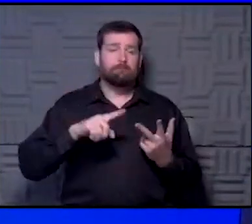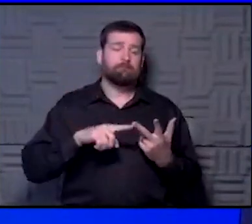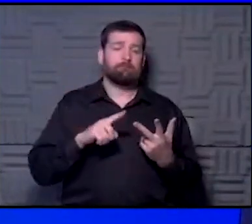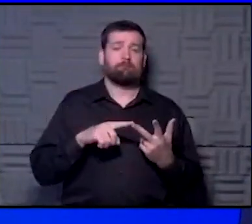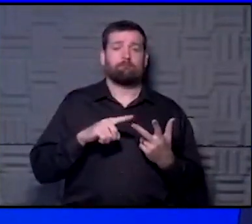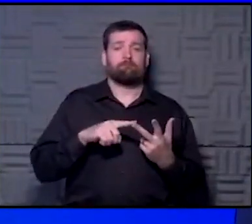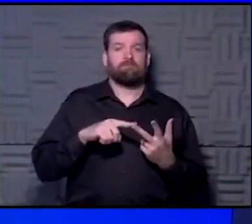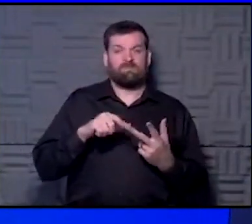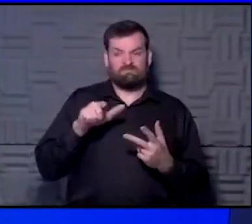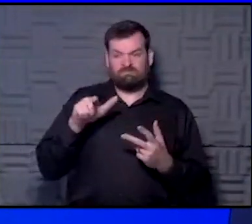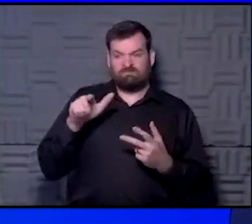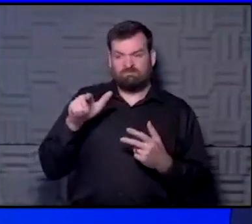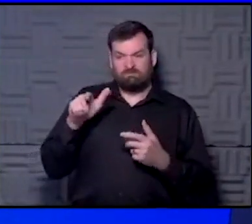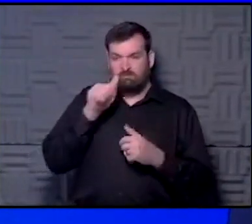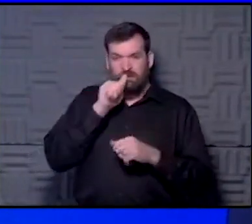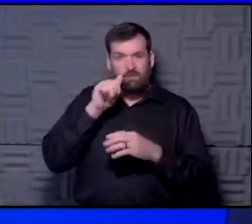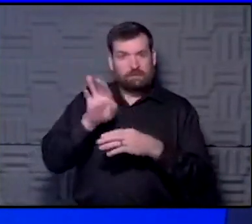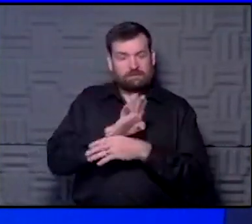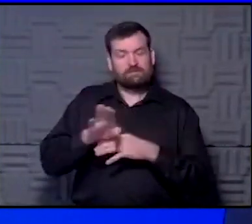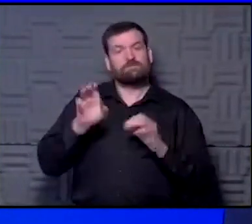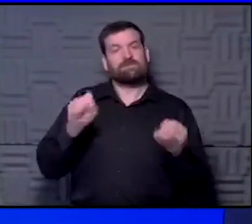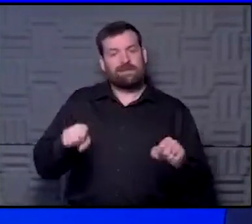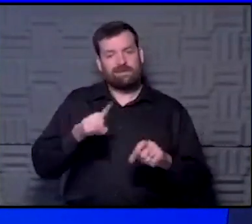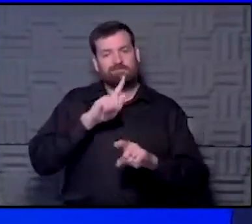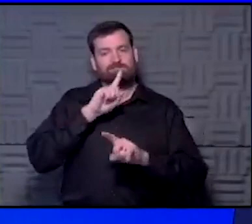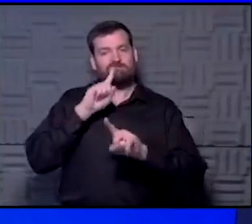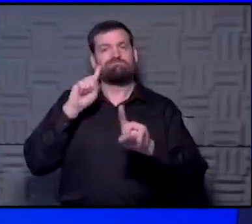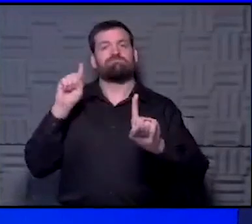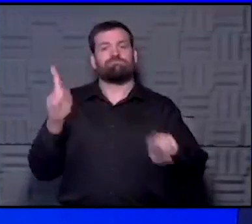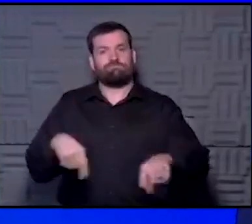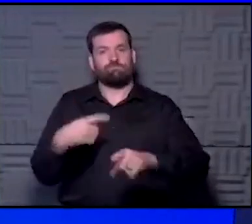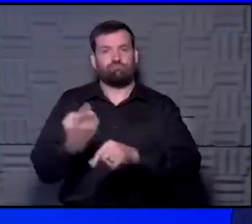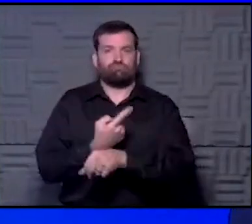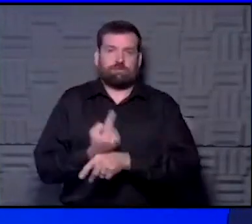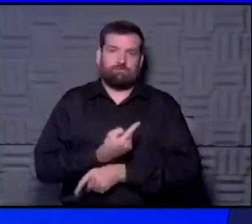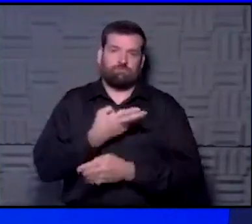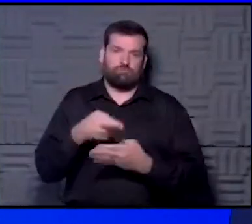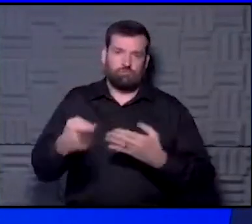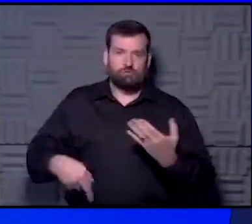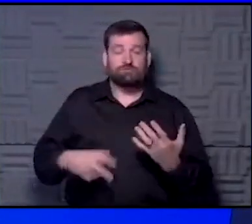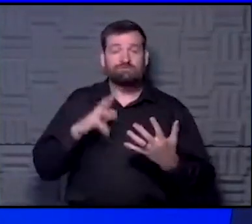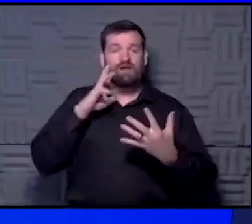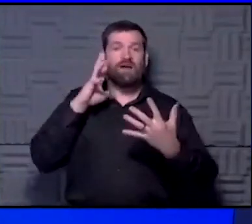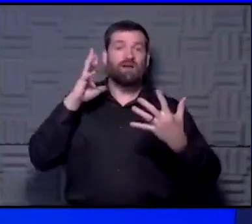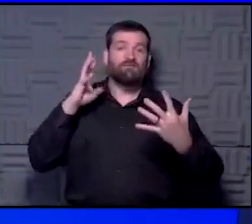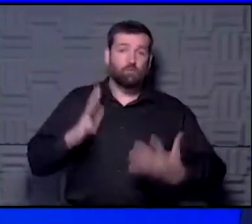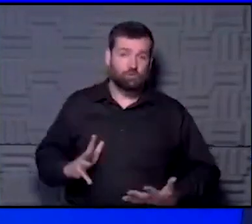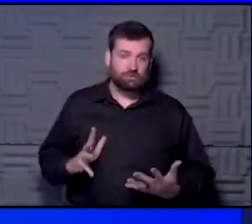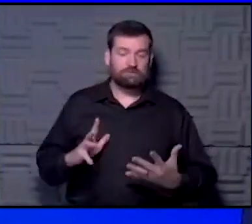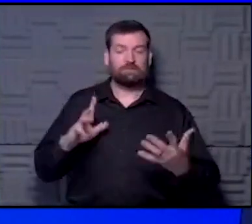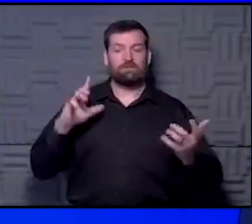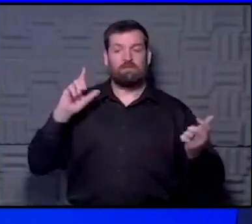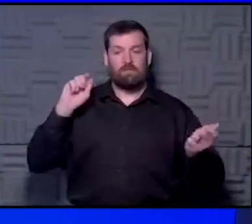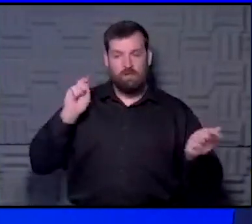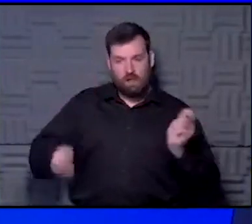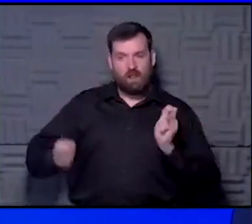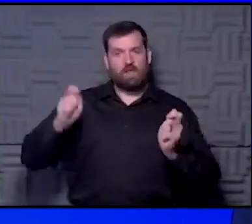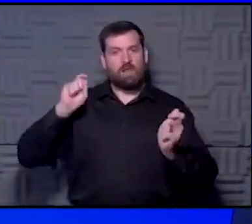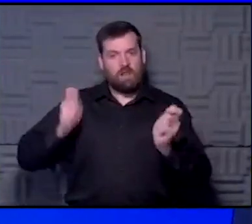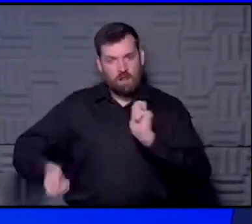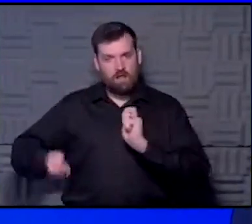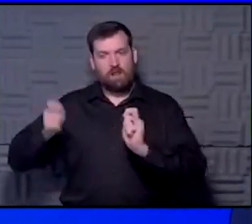private entity where you can get an accurate result. Unfortunately, we have seen a lot of changes frequently